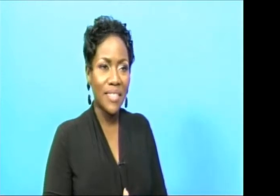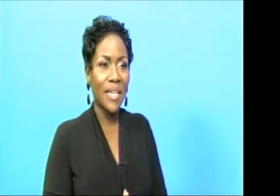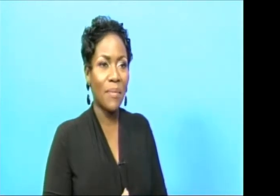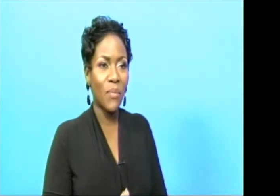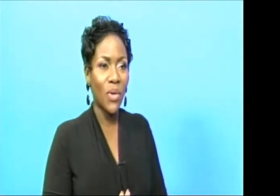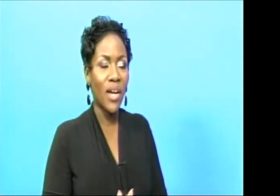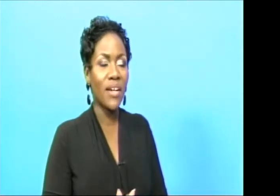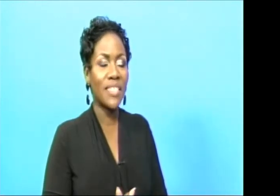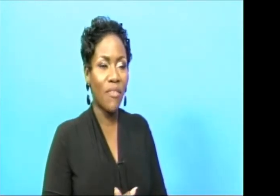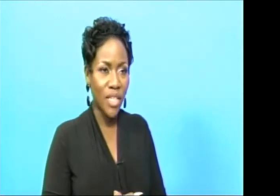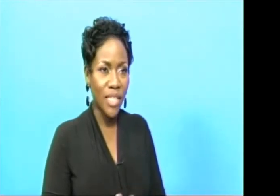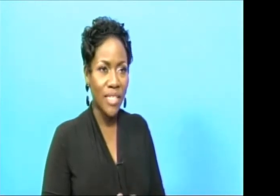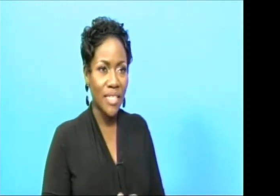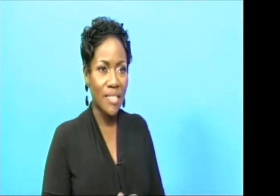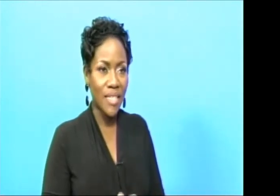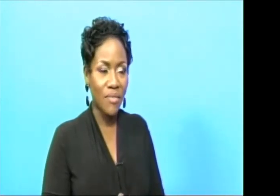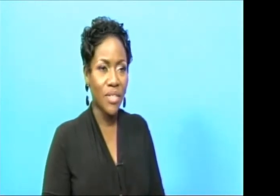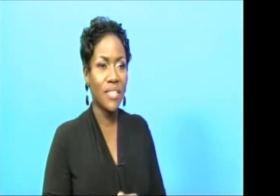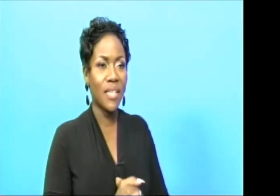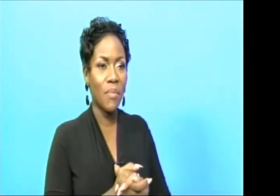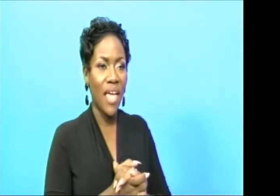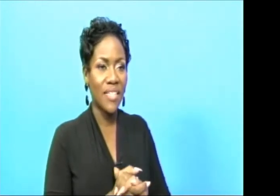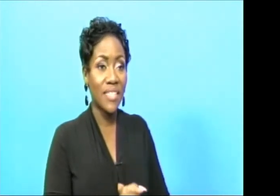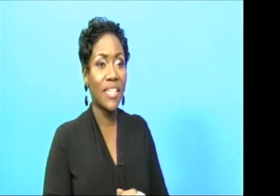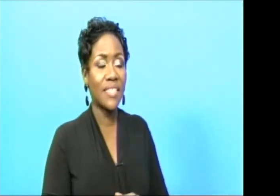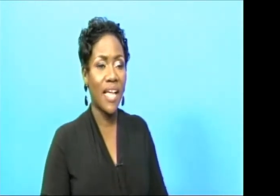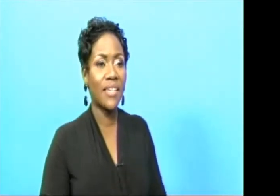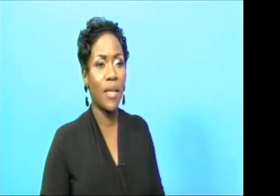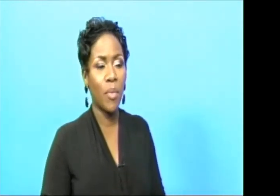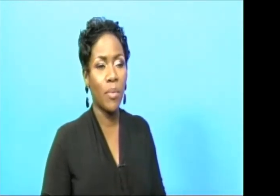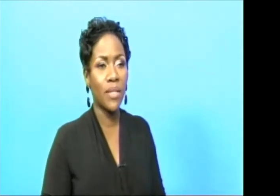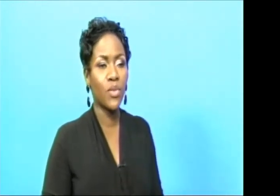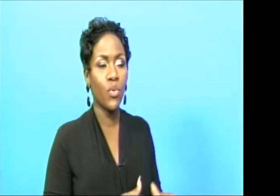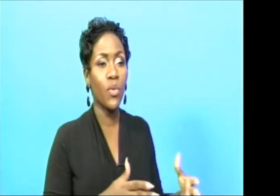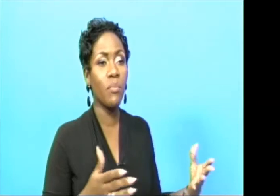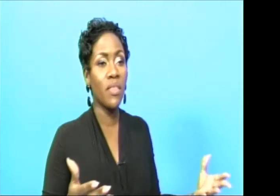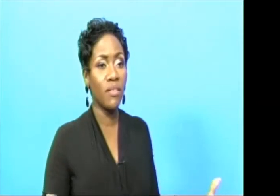a good time. We are definitely going to discover some exciting talent